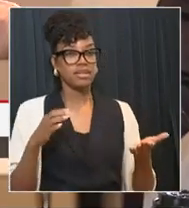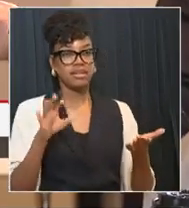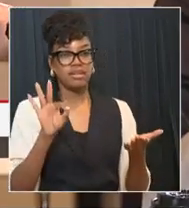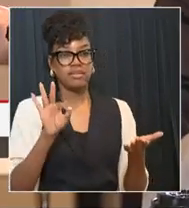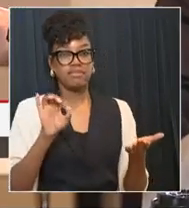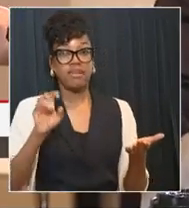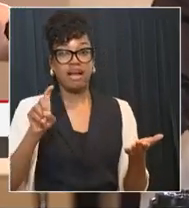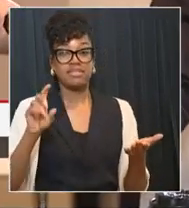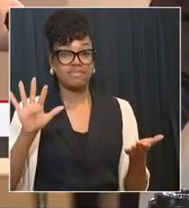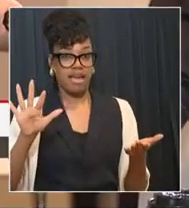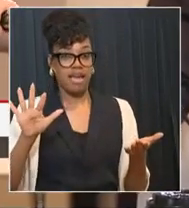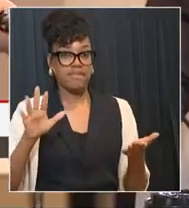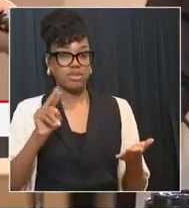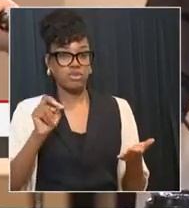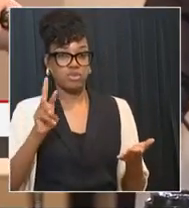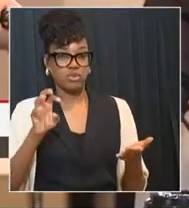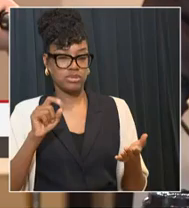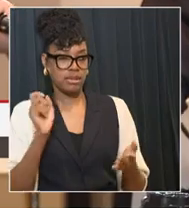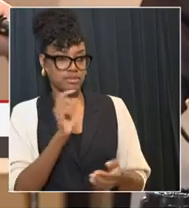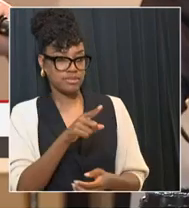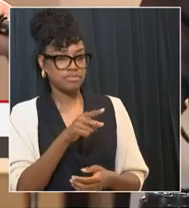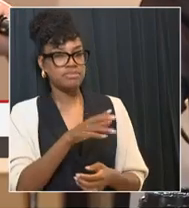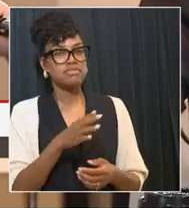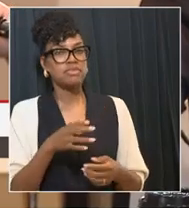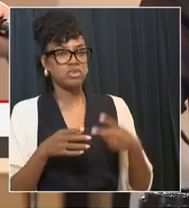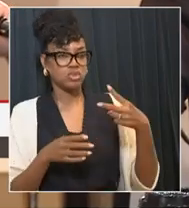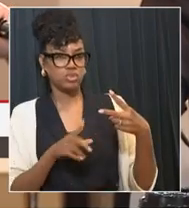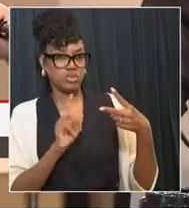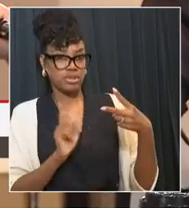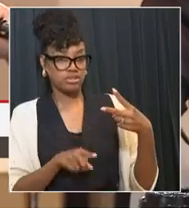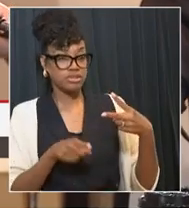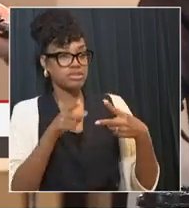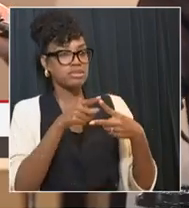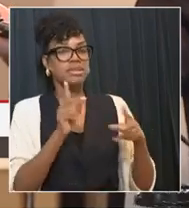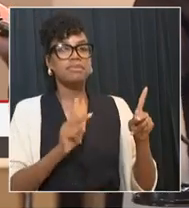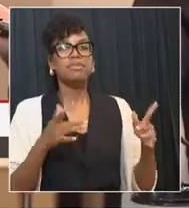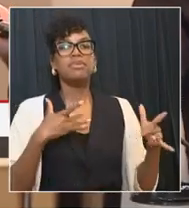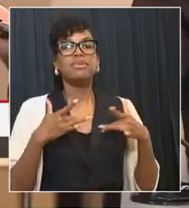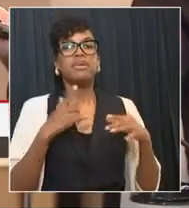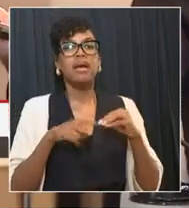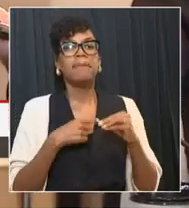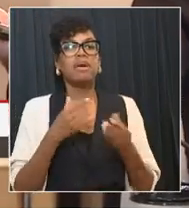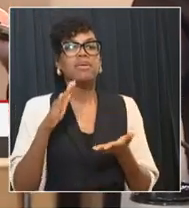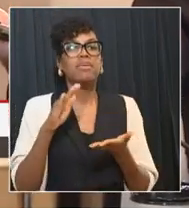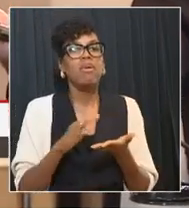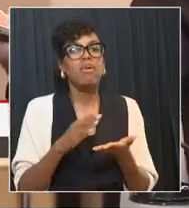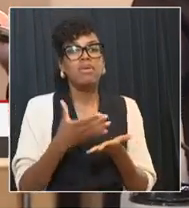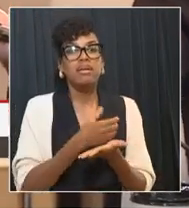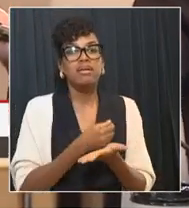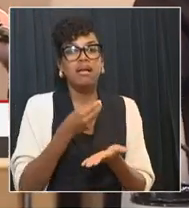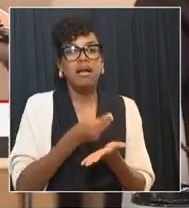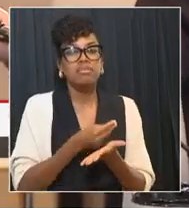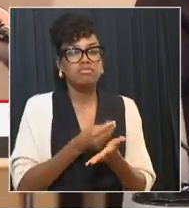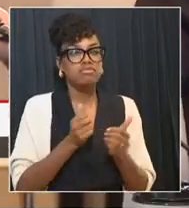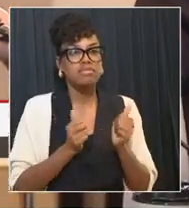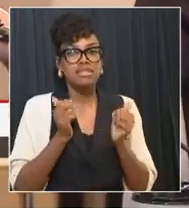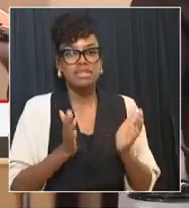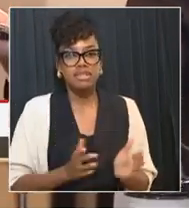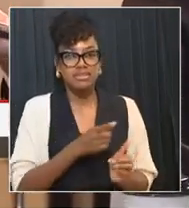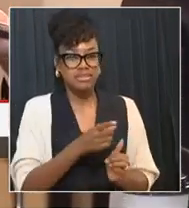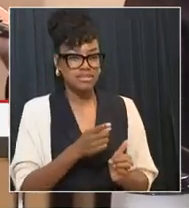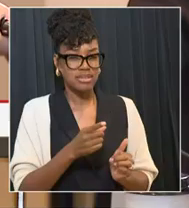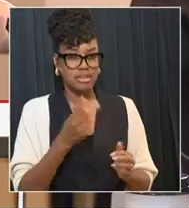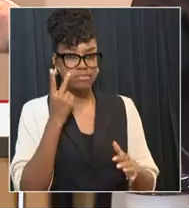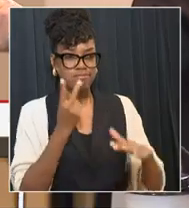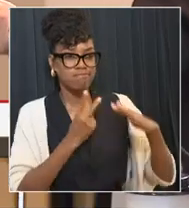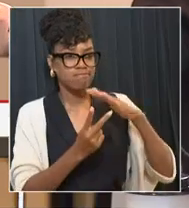message to people who are concerned about low-income residents themselves, who are going to see potential reductions to